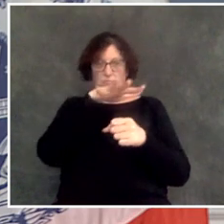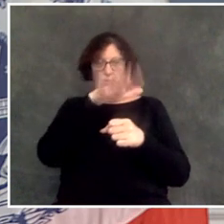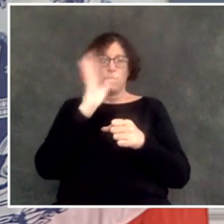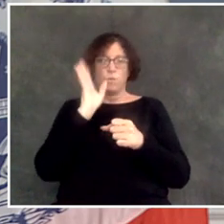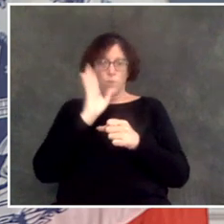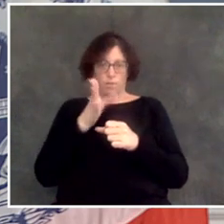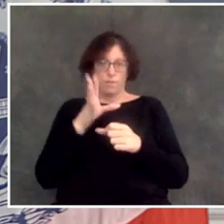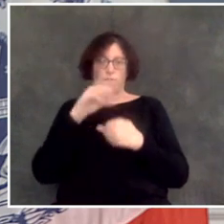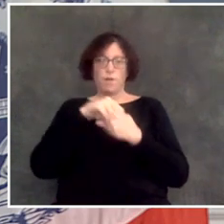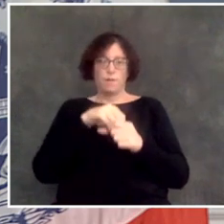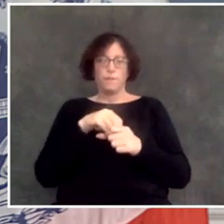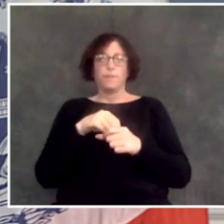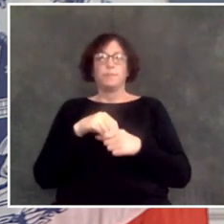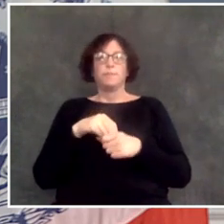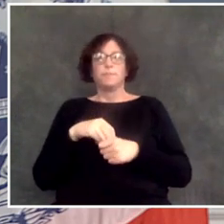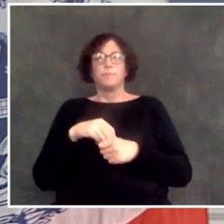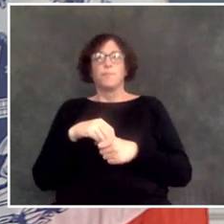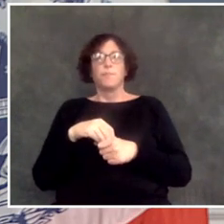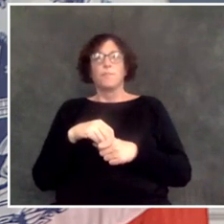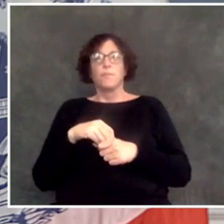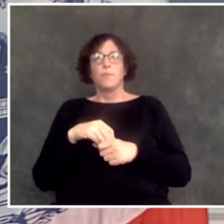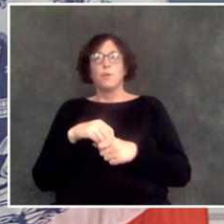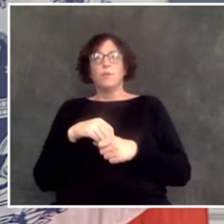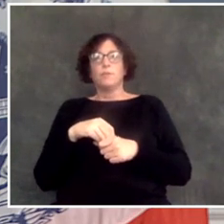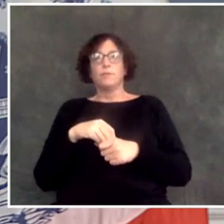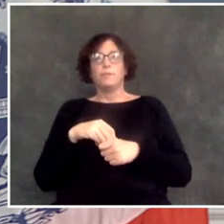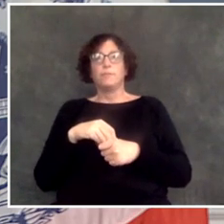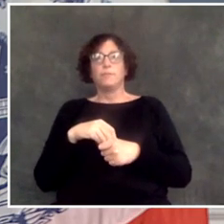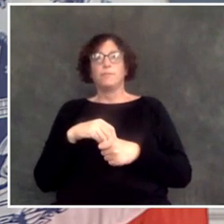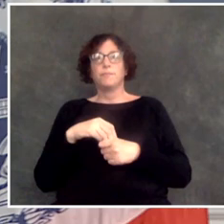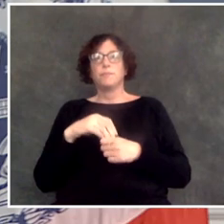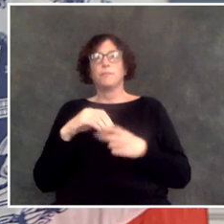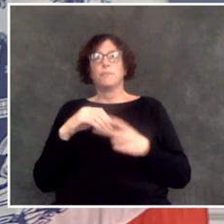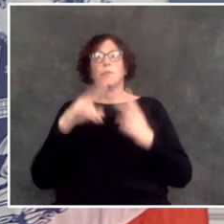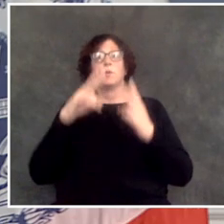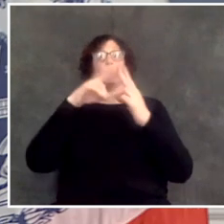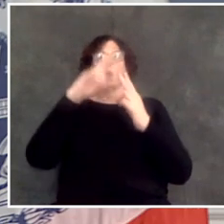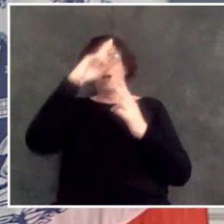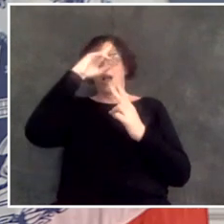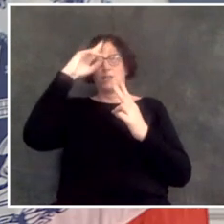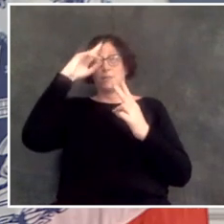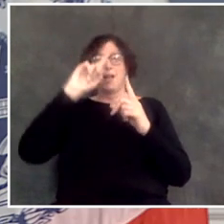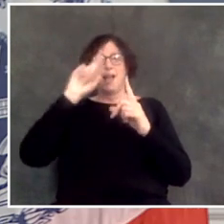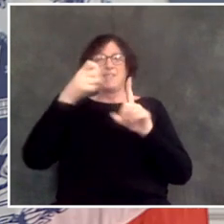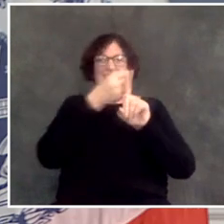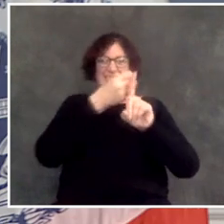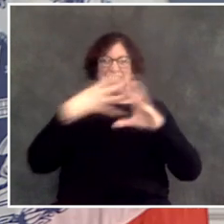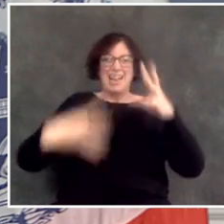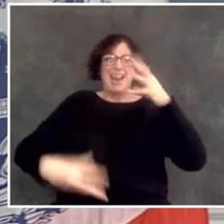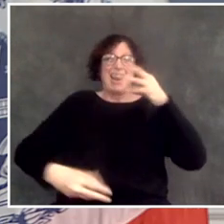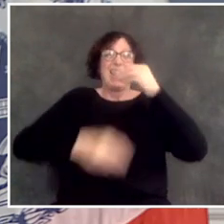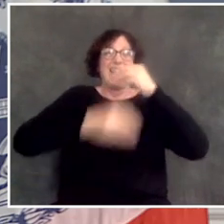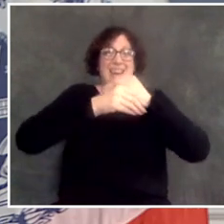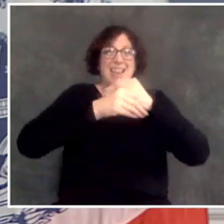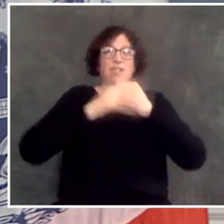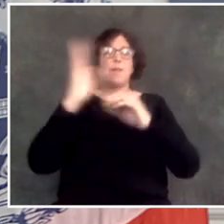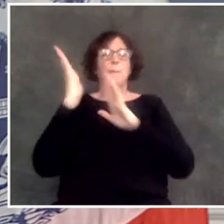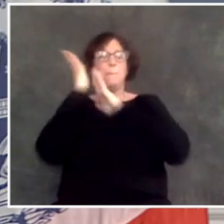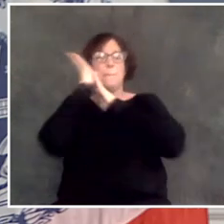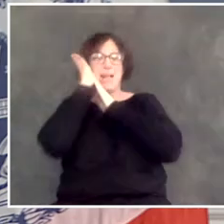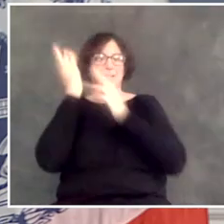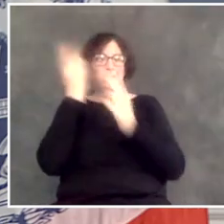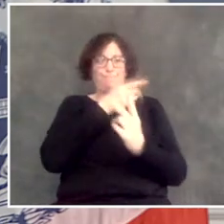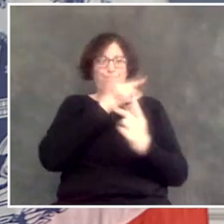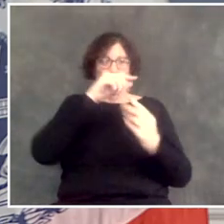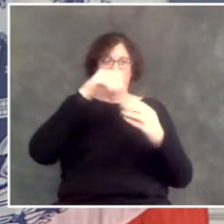to maximize capacity. That basically means a 50% increase in beds through a variety of means. Mitch Katz,